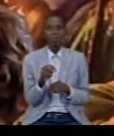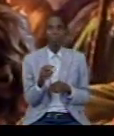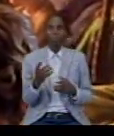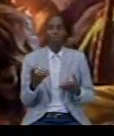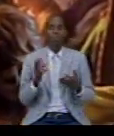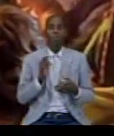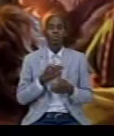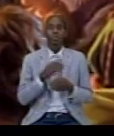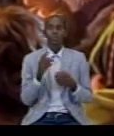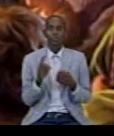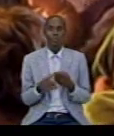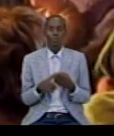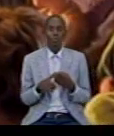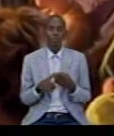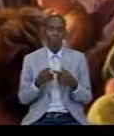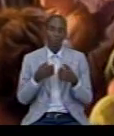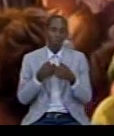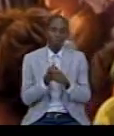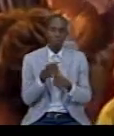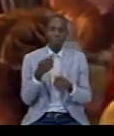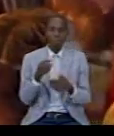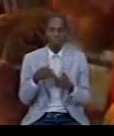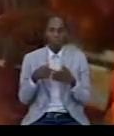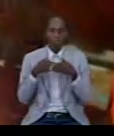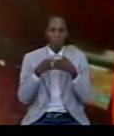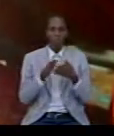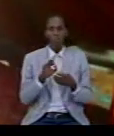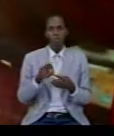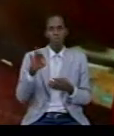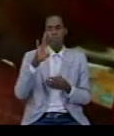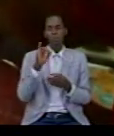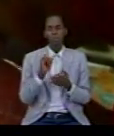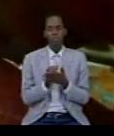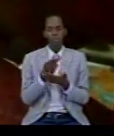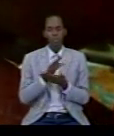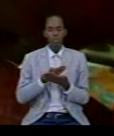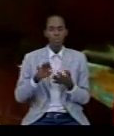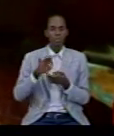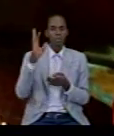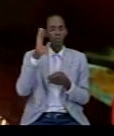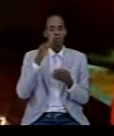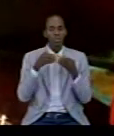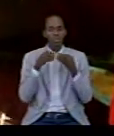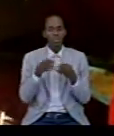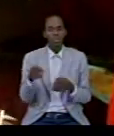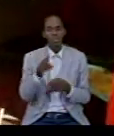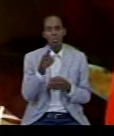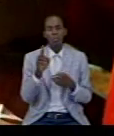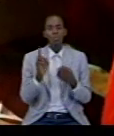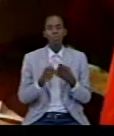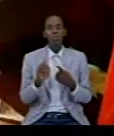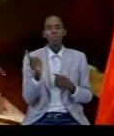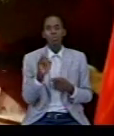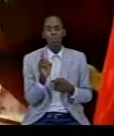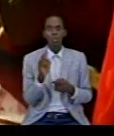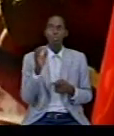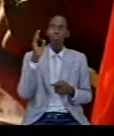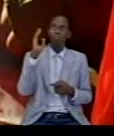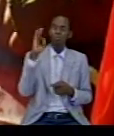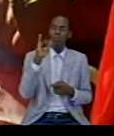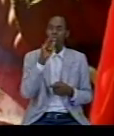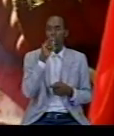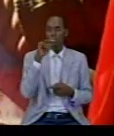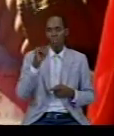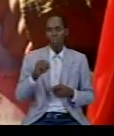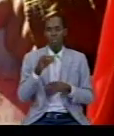the leading of the Holy Spirit so that the Holy Spirit could direct them to where ministration was needed at